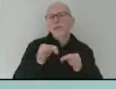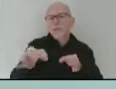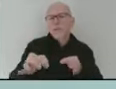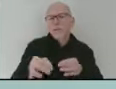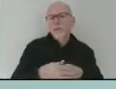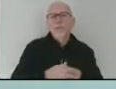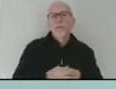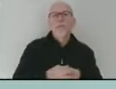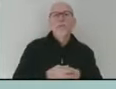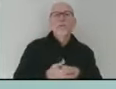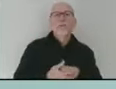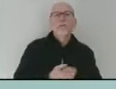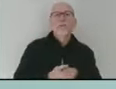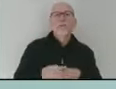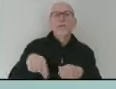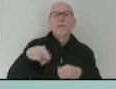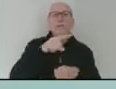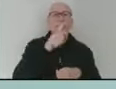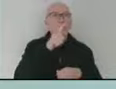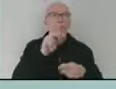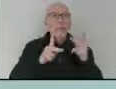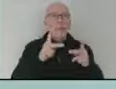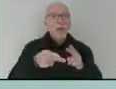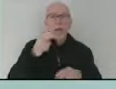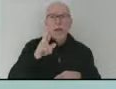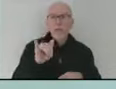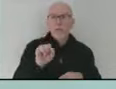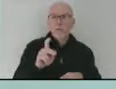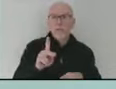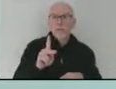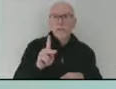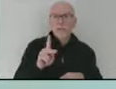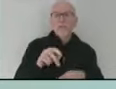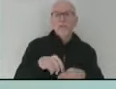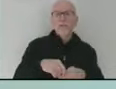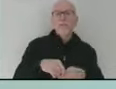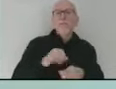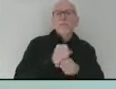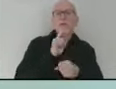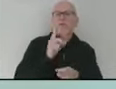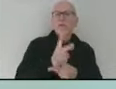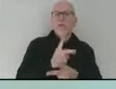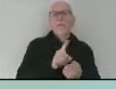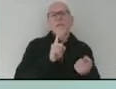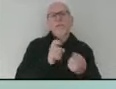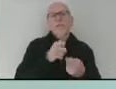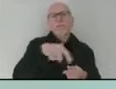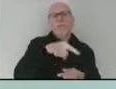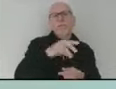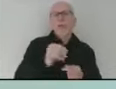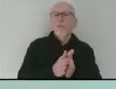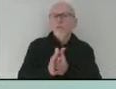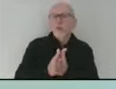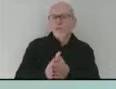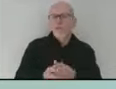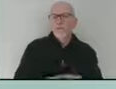your communities who are at risk for serious COVID when you keep your distance from others and wash your